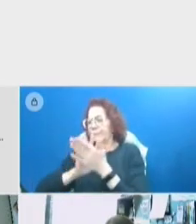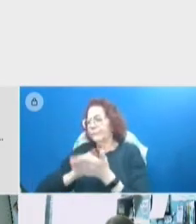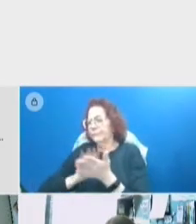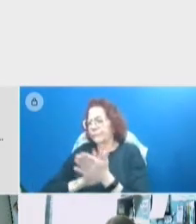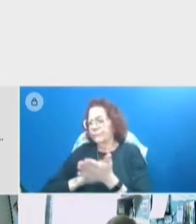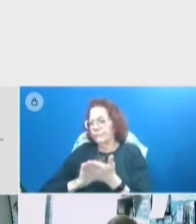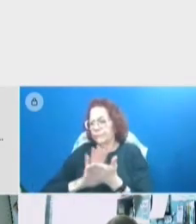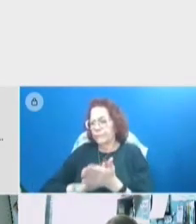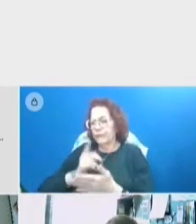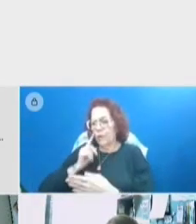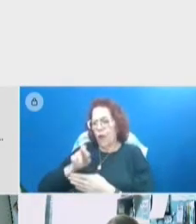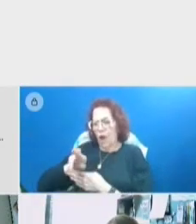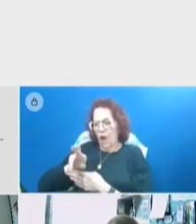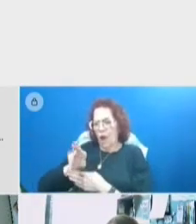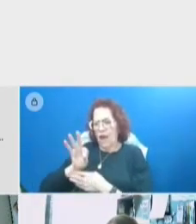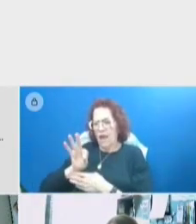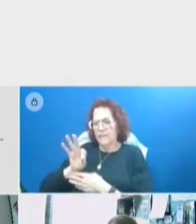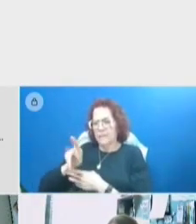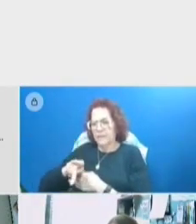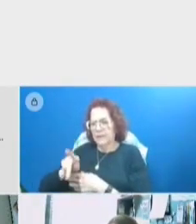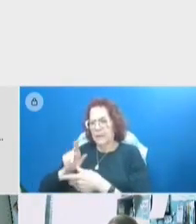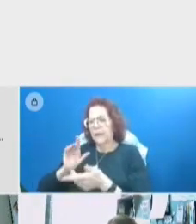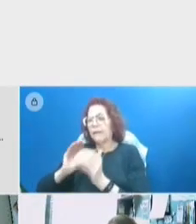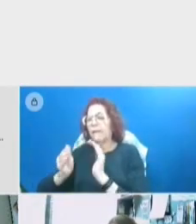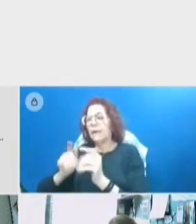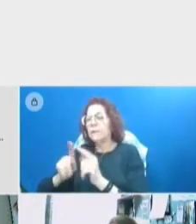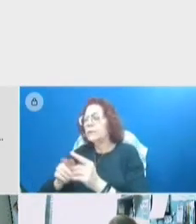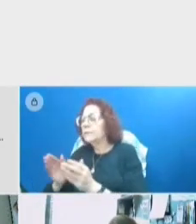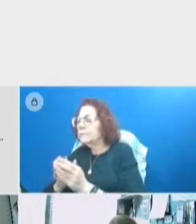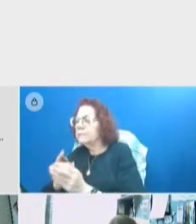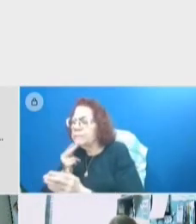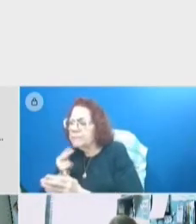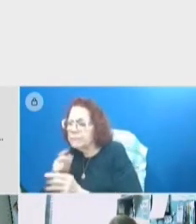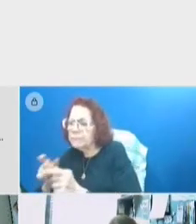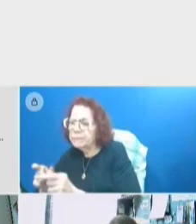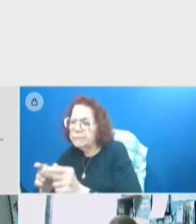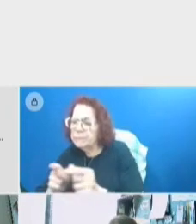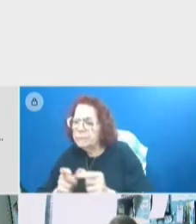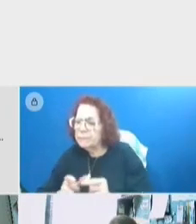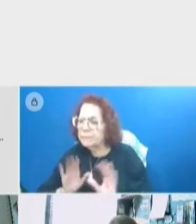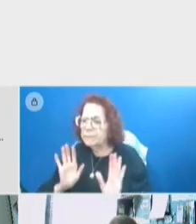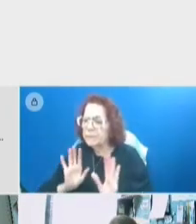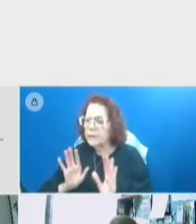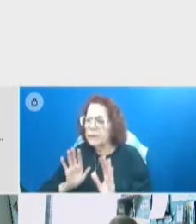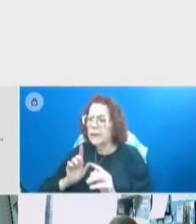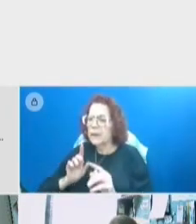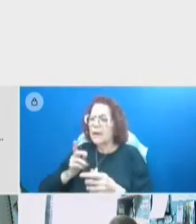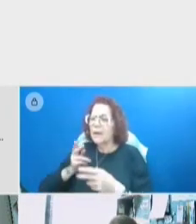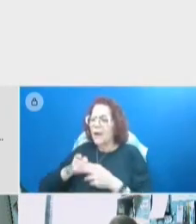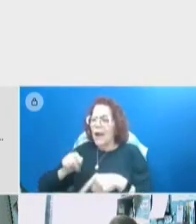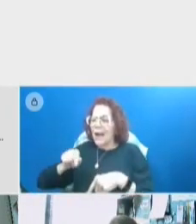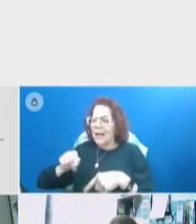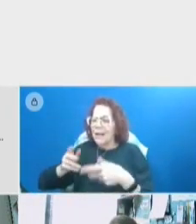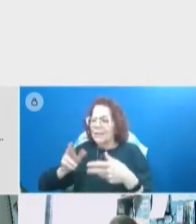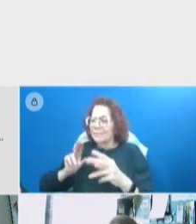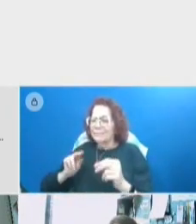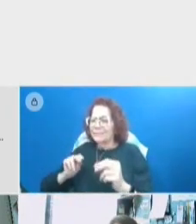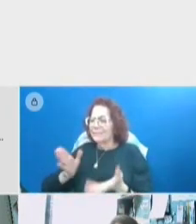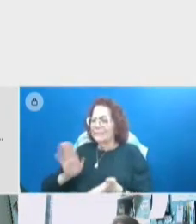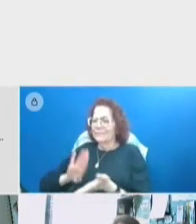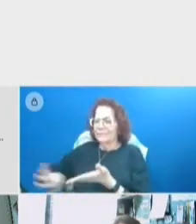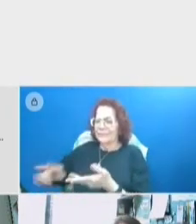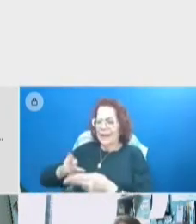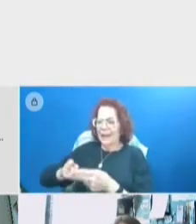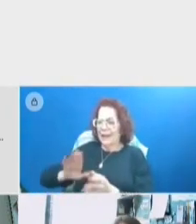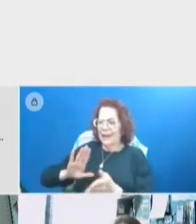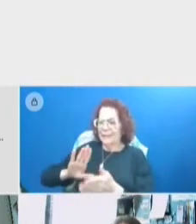to a mini bid, as they had indicated previously. That has now been provided back to OGS